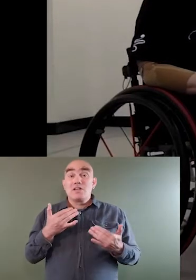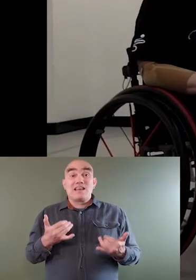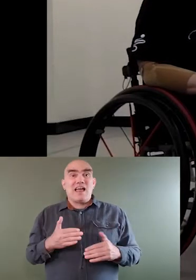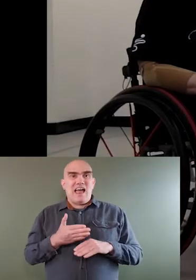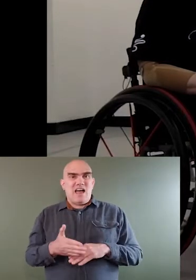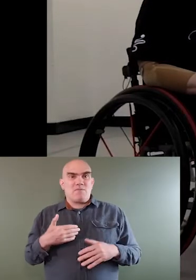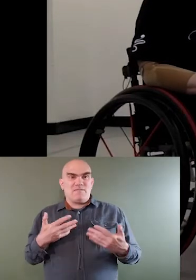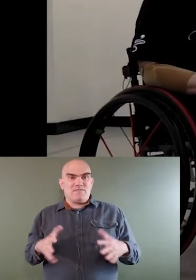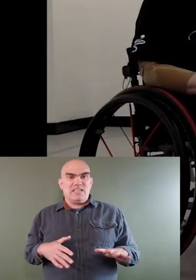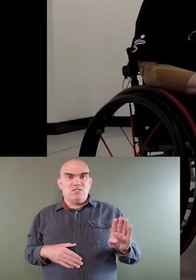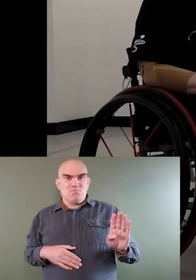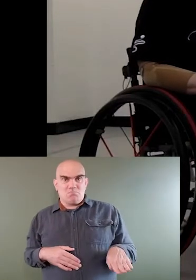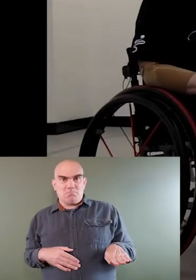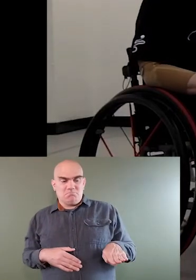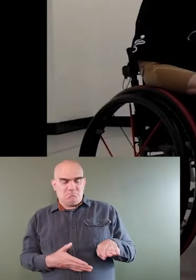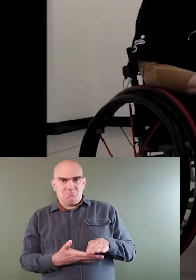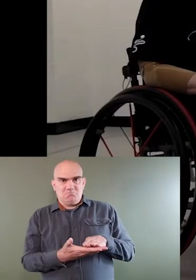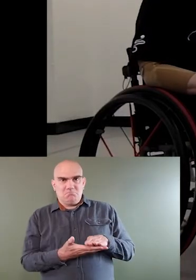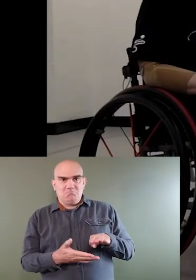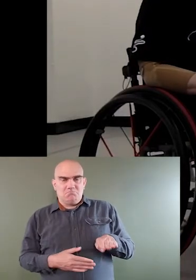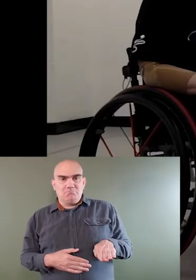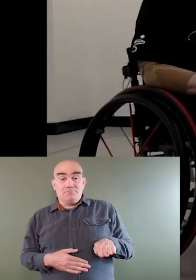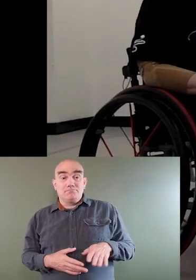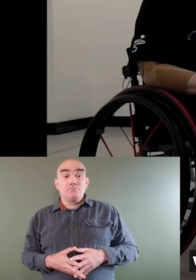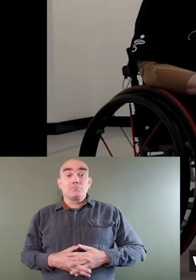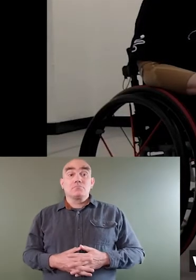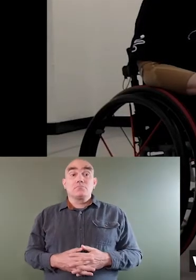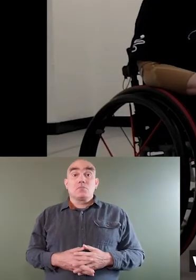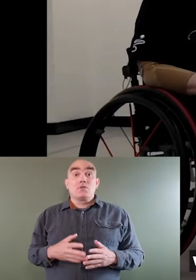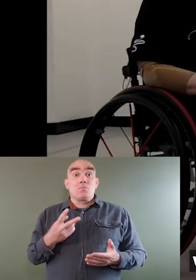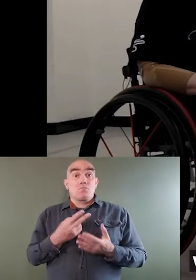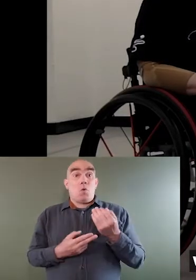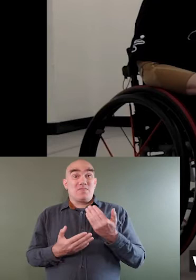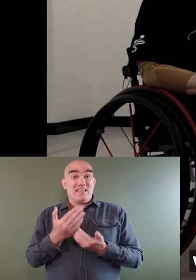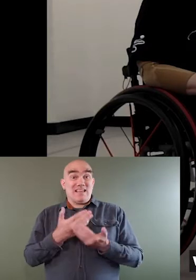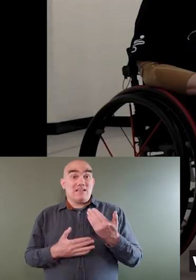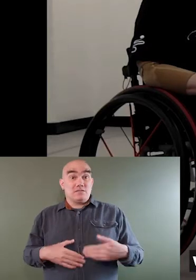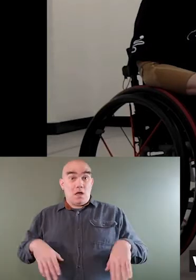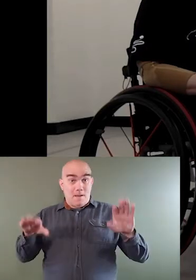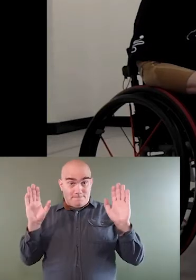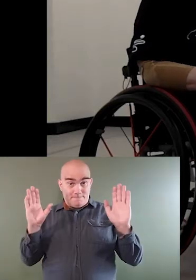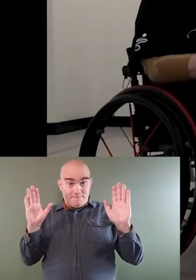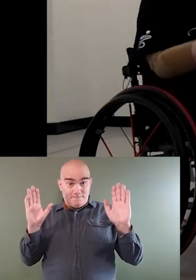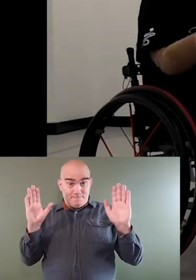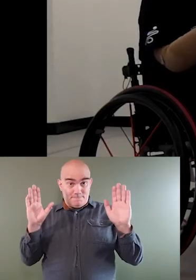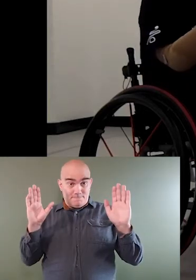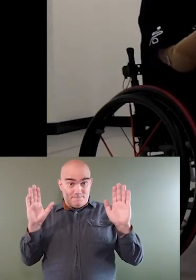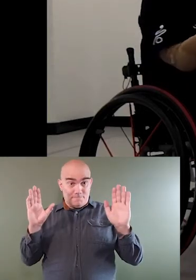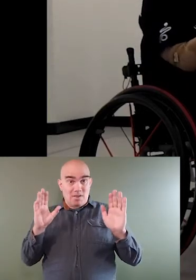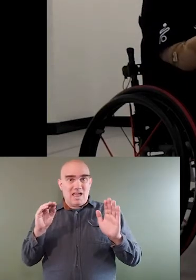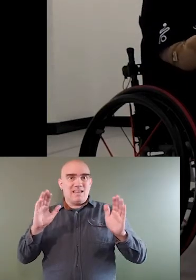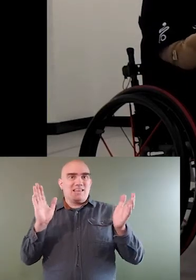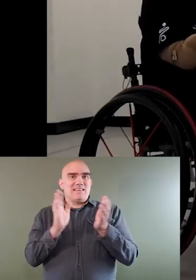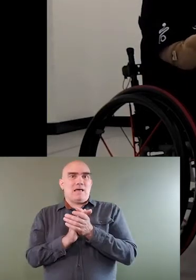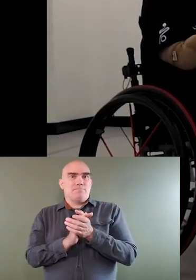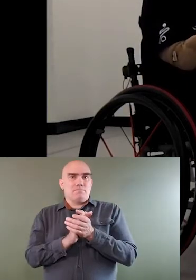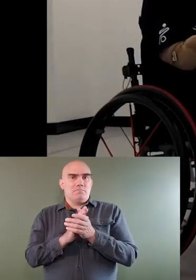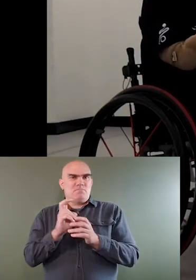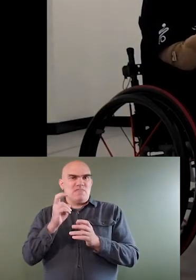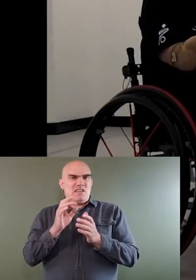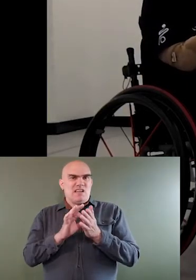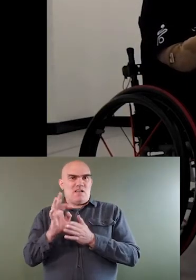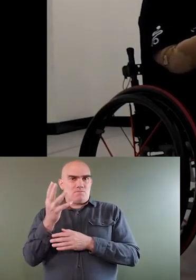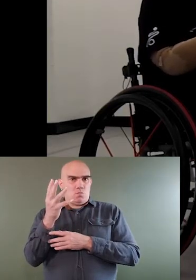Now, after we set our hand or foot down, we're going to take both hands up and clap on count